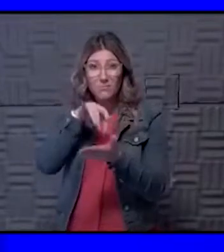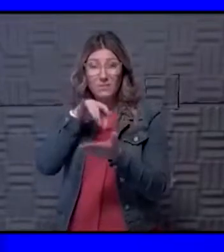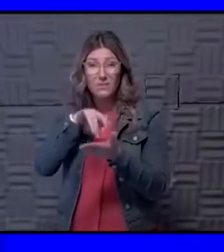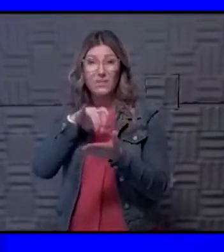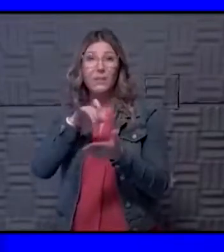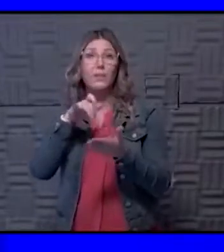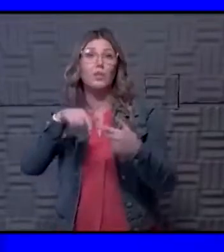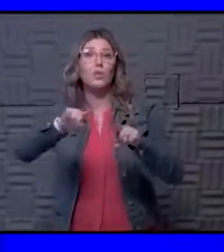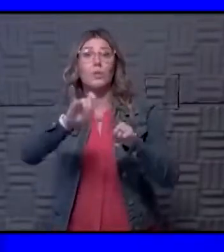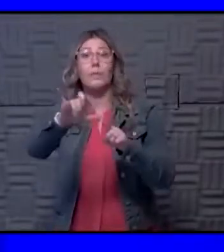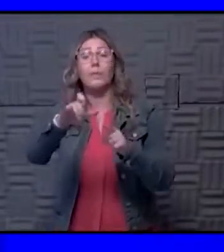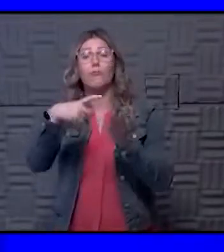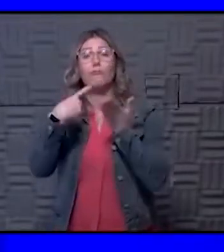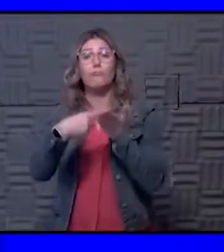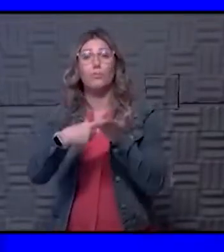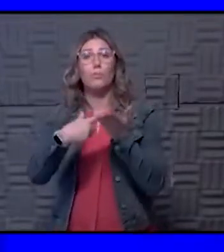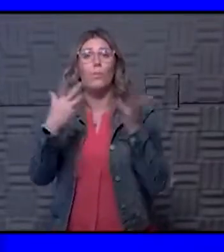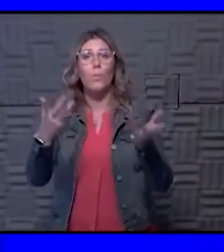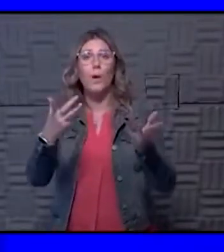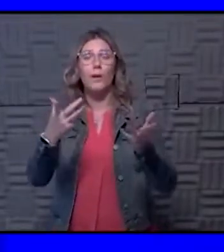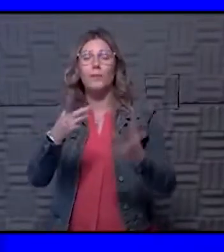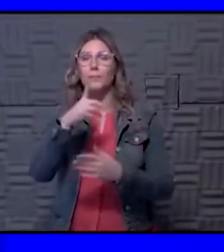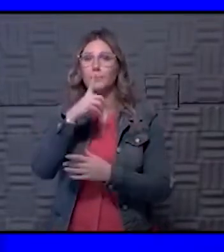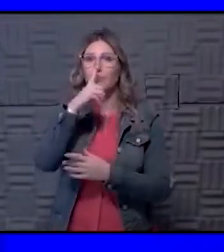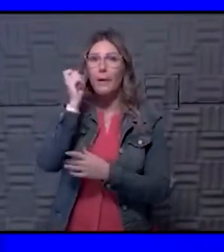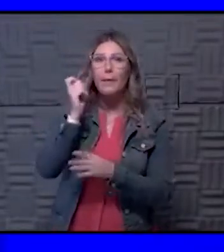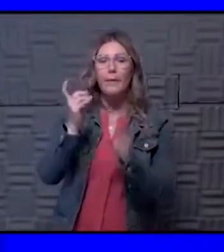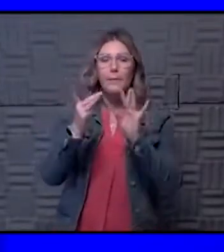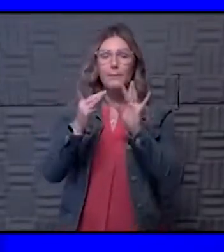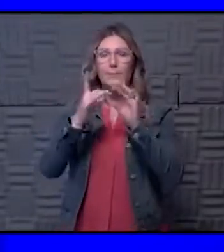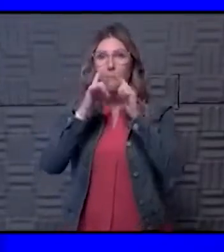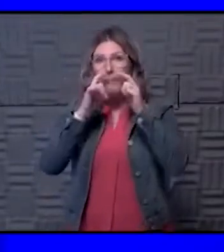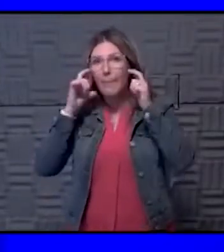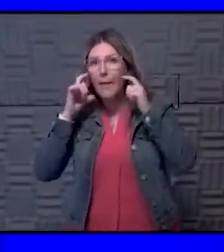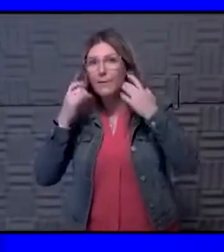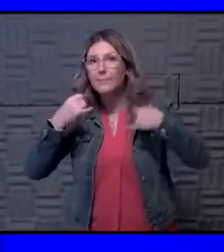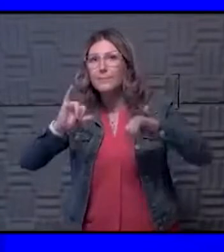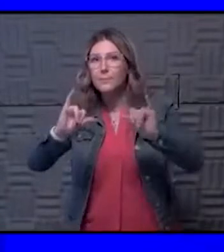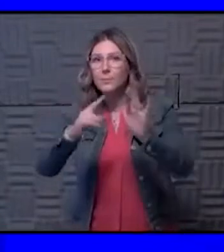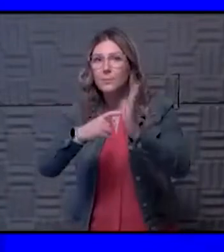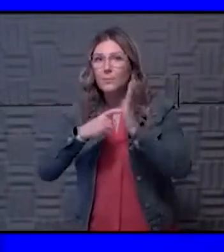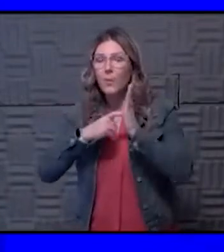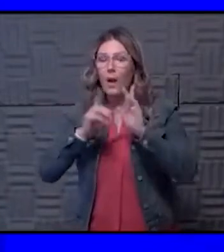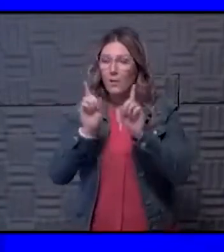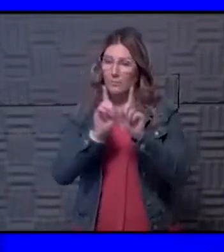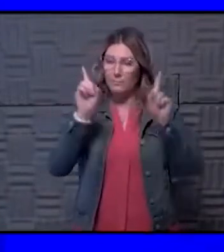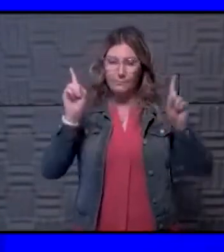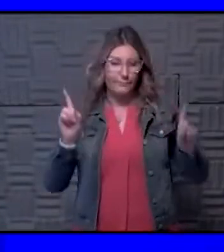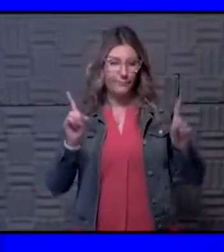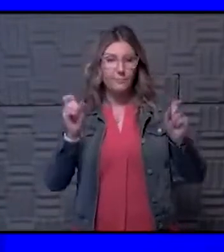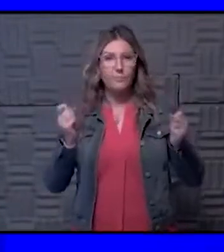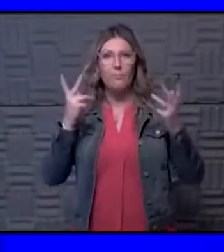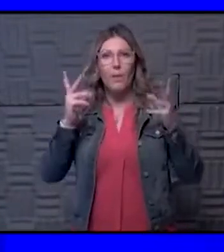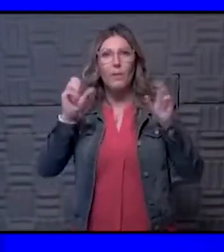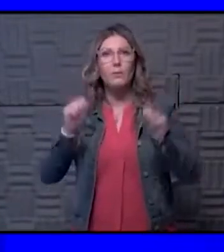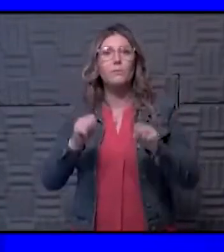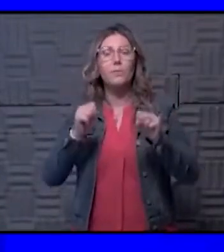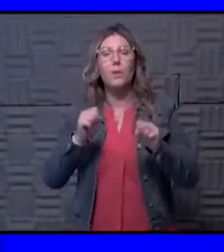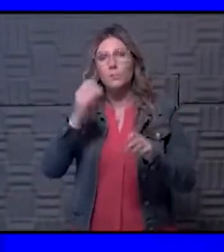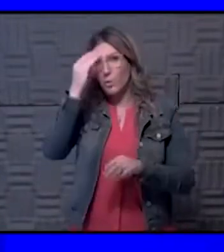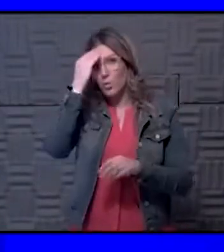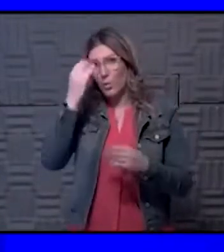in their discussion, they all mention, well, this is because masking is still going on. Distancing as much as possible. We know that